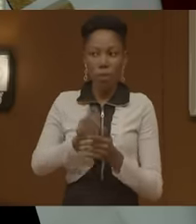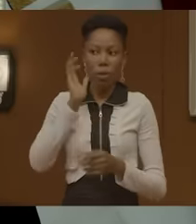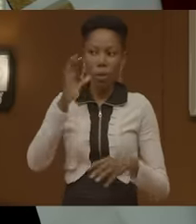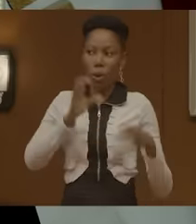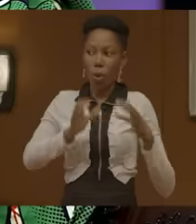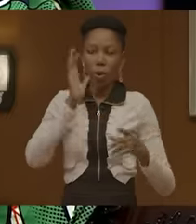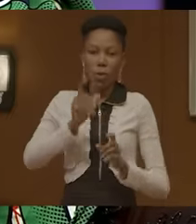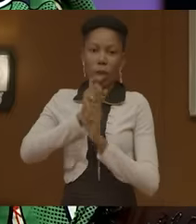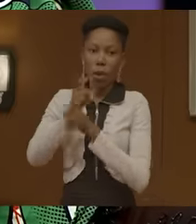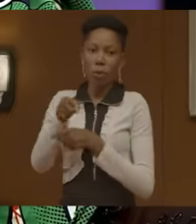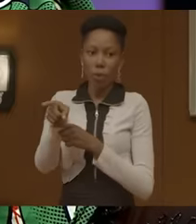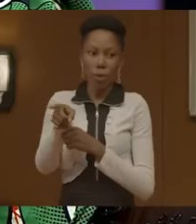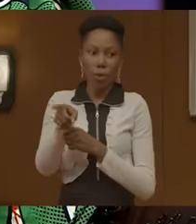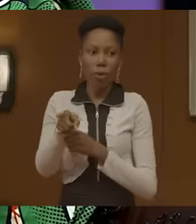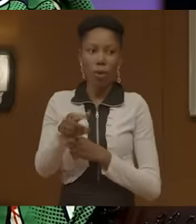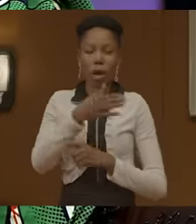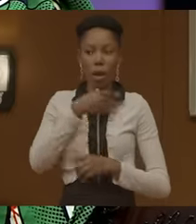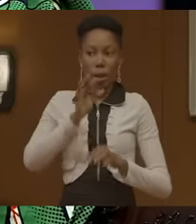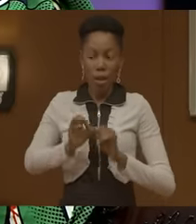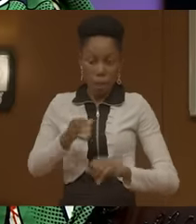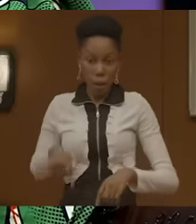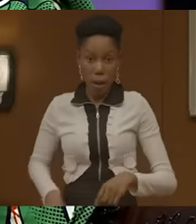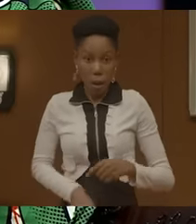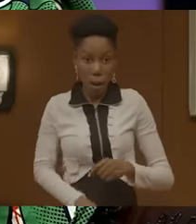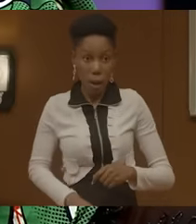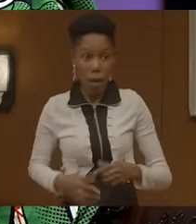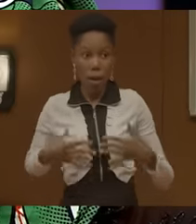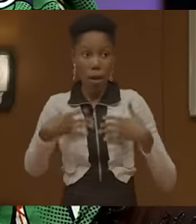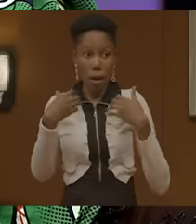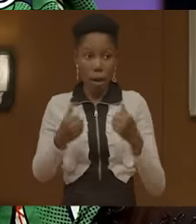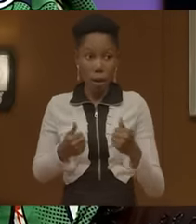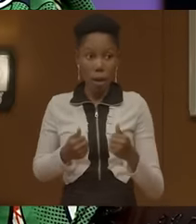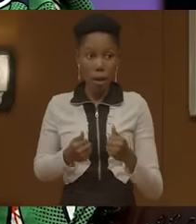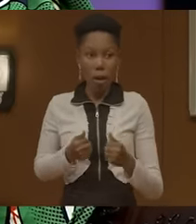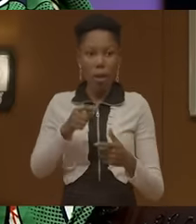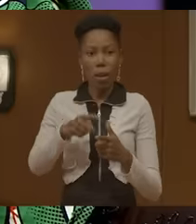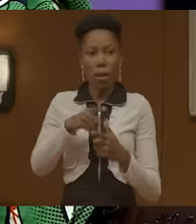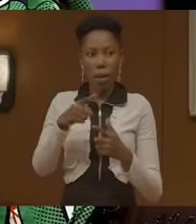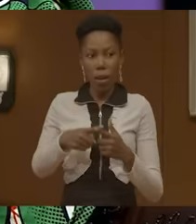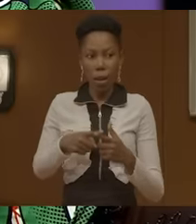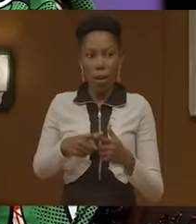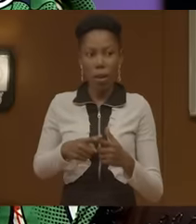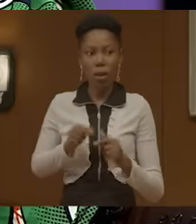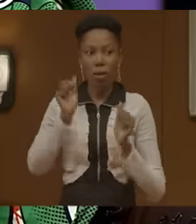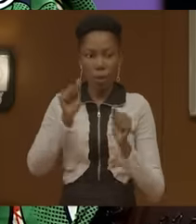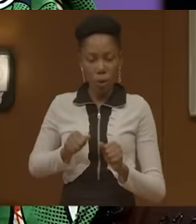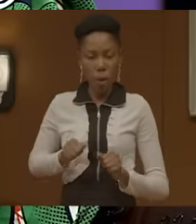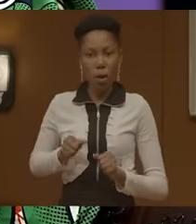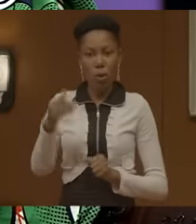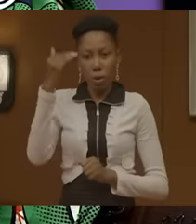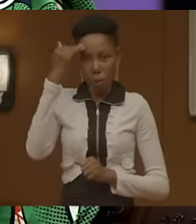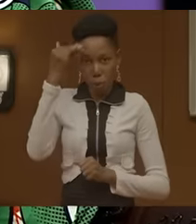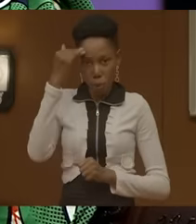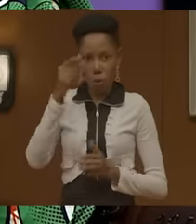leg, hopefully, so that if the leg heals, then you can get something gainfully, you can be